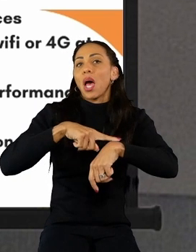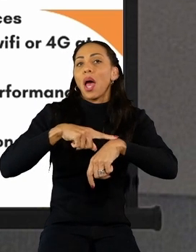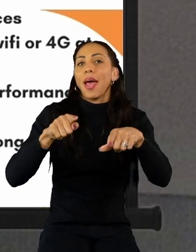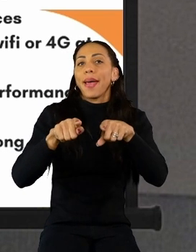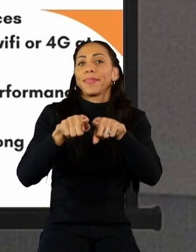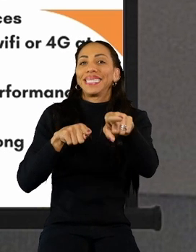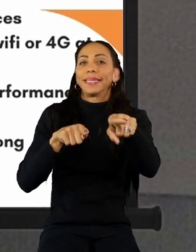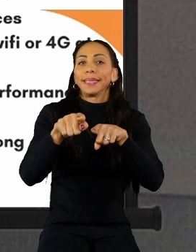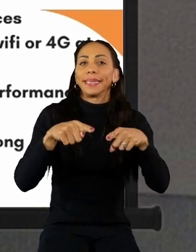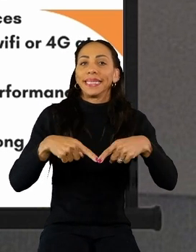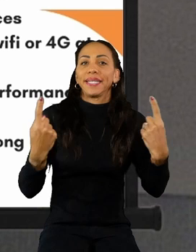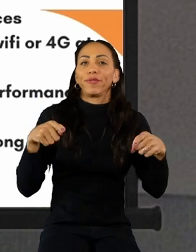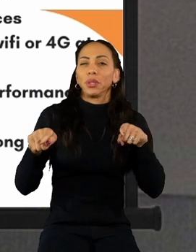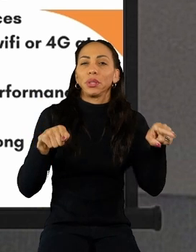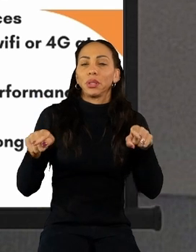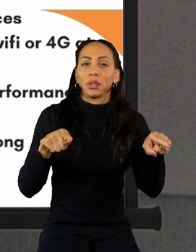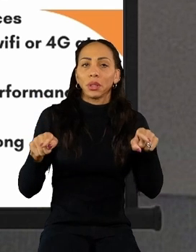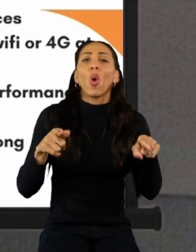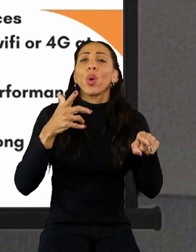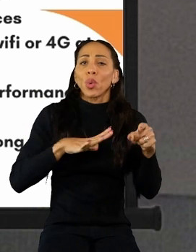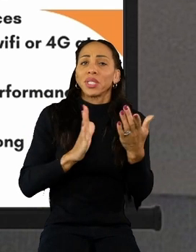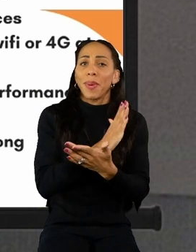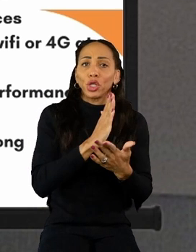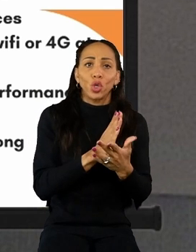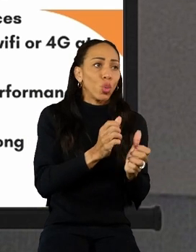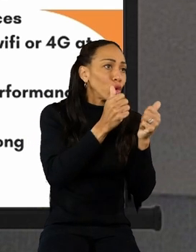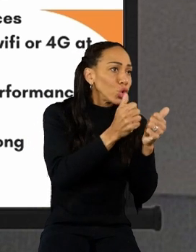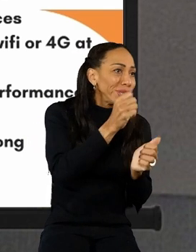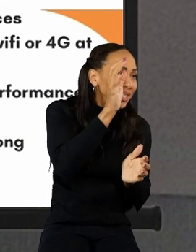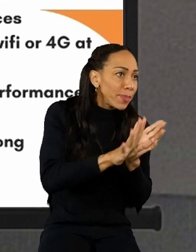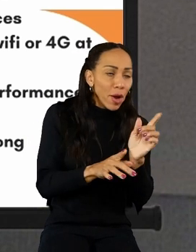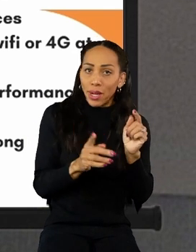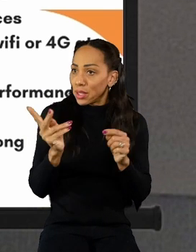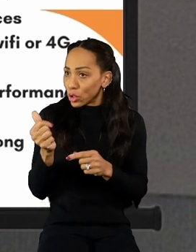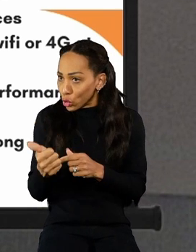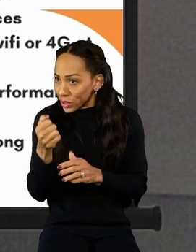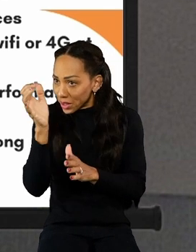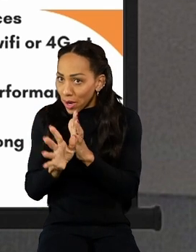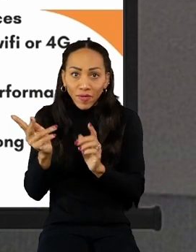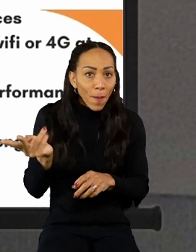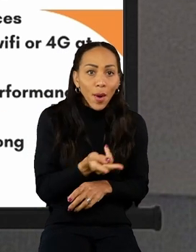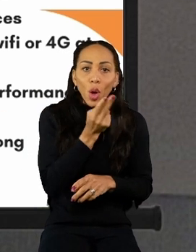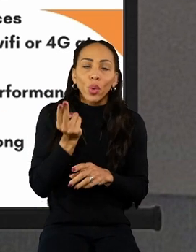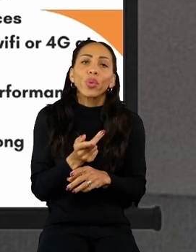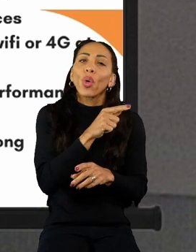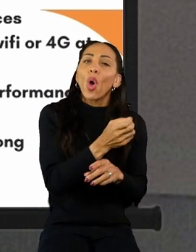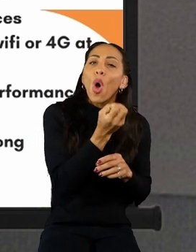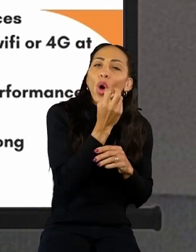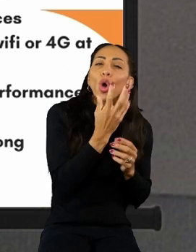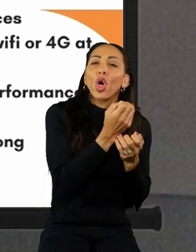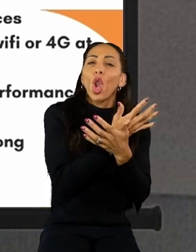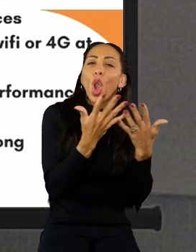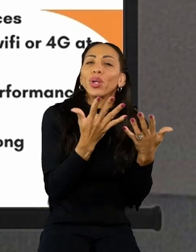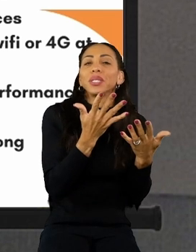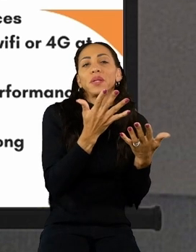obviously we were dealing with a massive amount of time difference, but we wanted to create a good experience at both ends. In